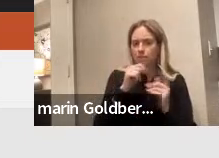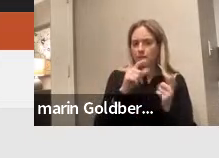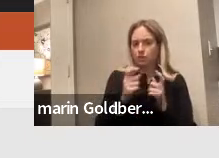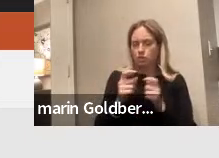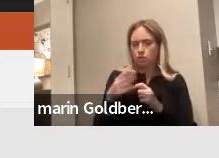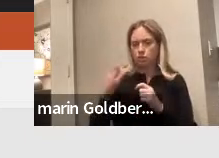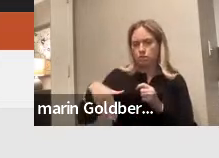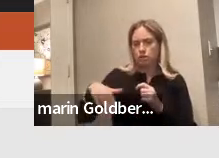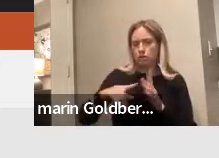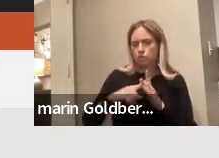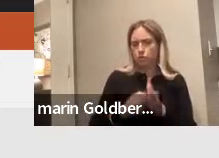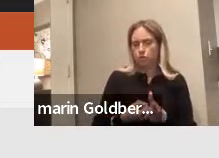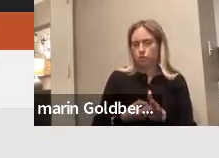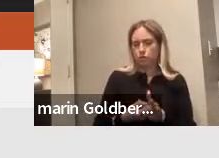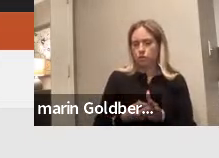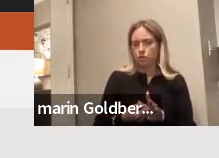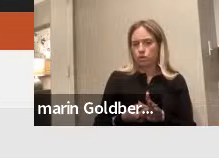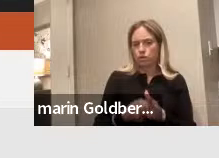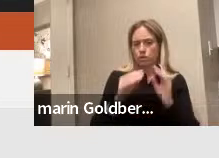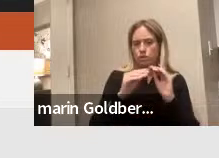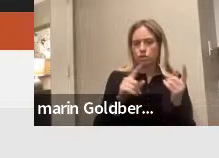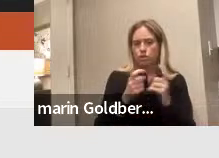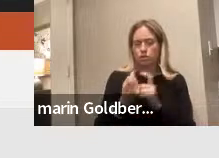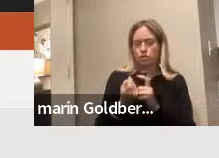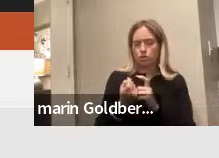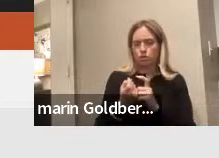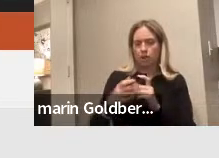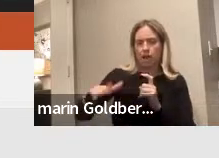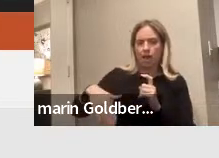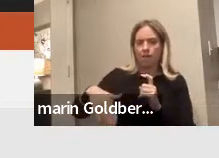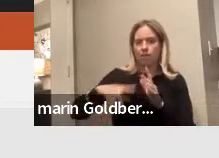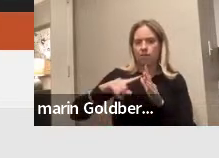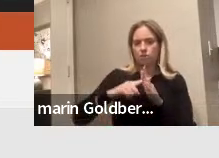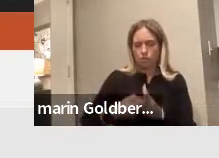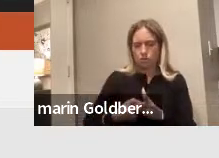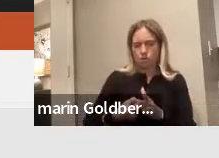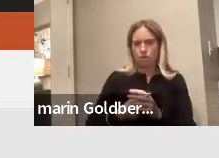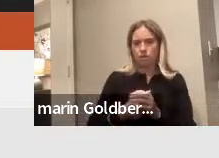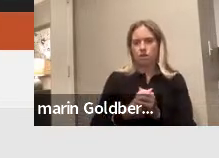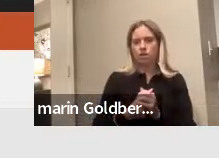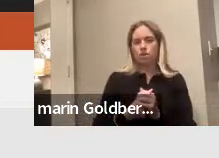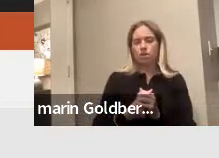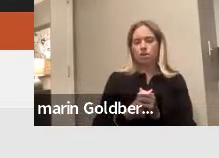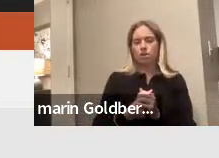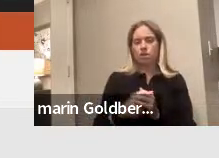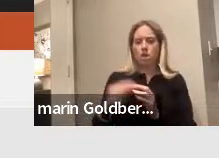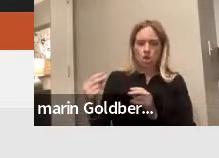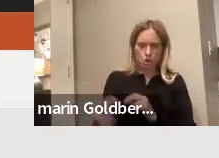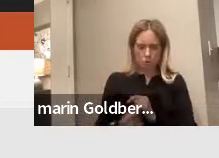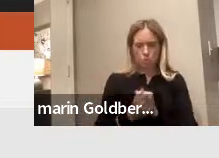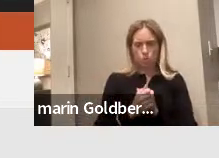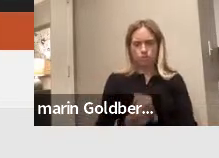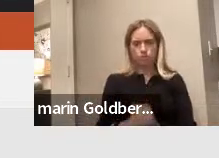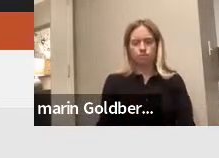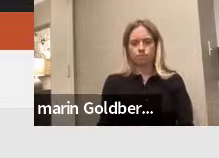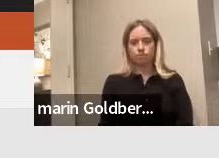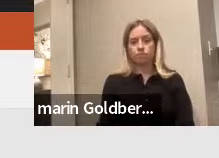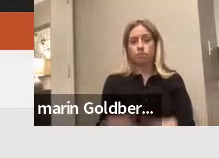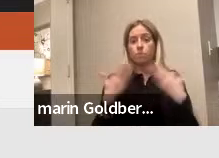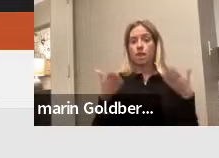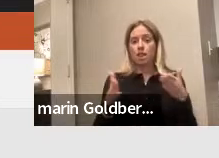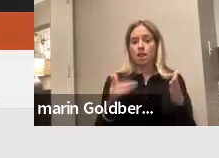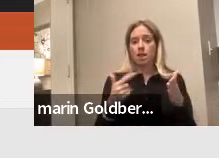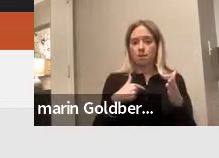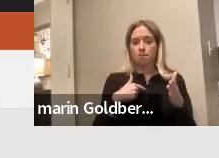haven't started it. Nothing is changing and I haven't started it. Yes, sir. Well, then let me